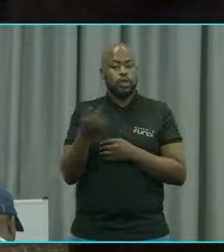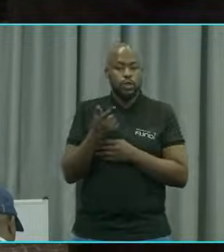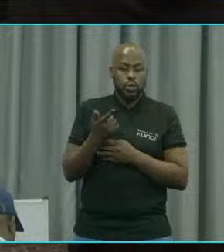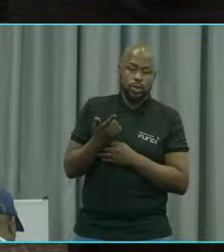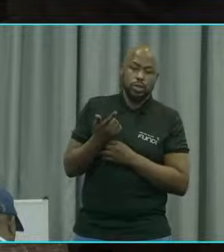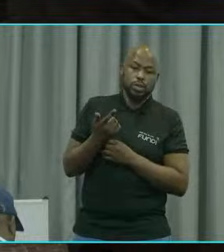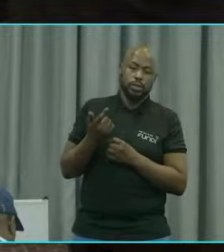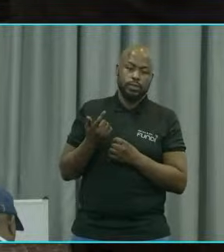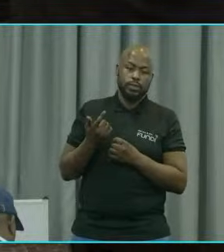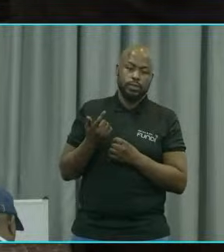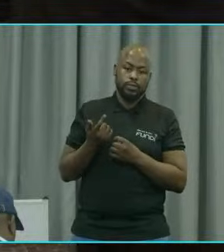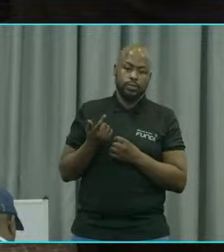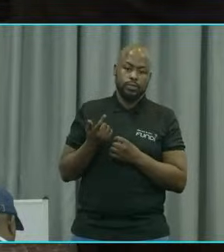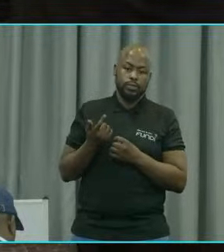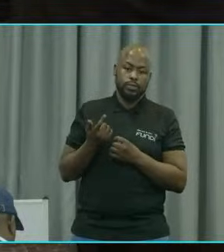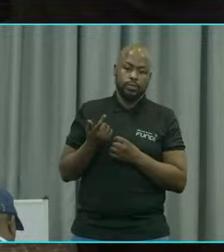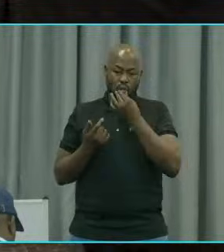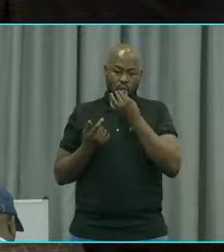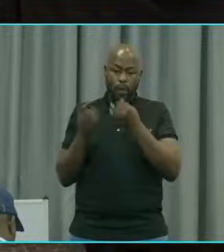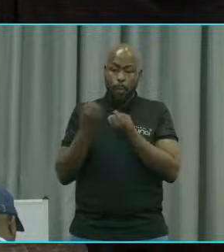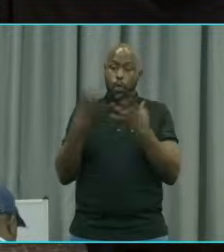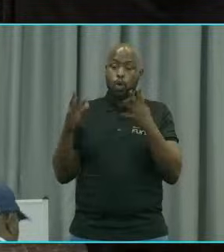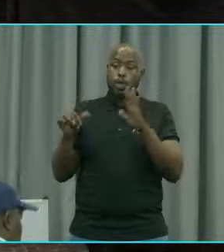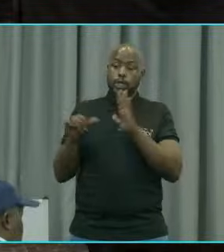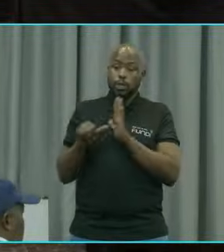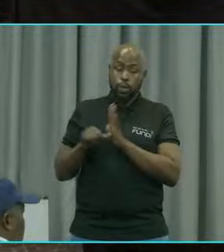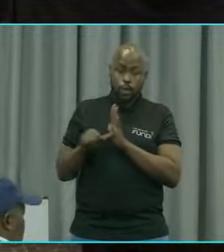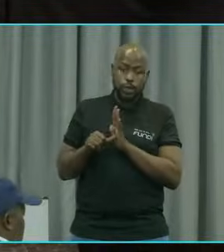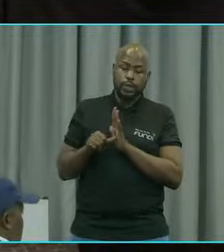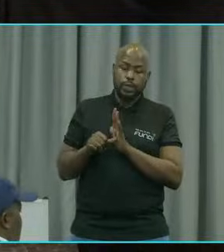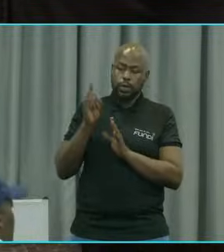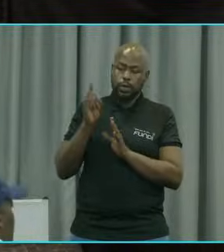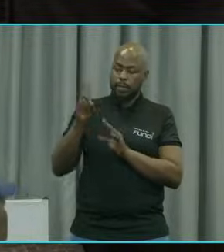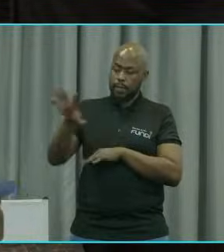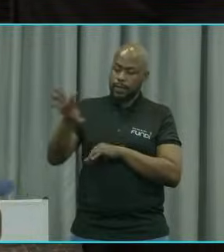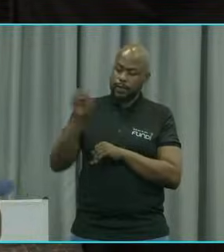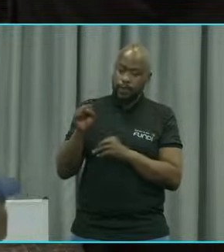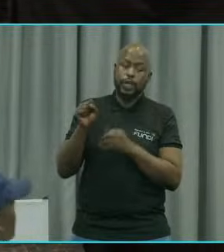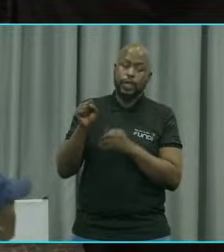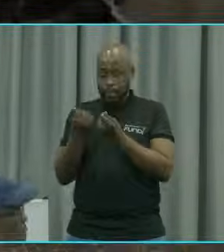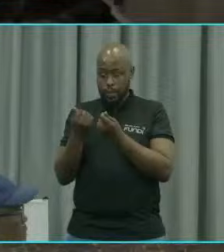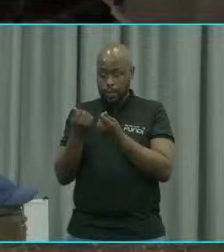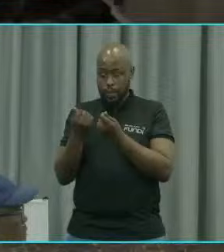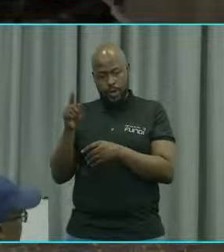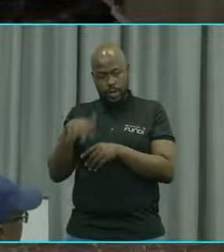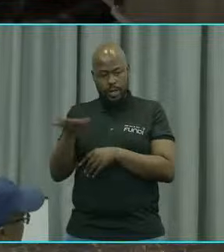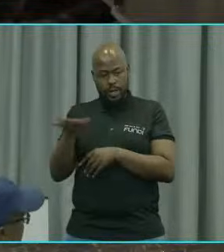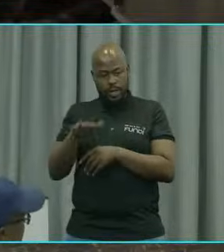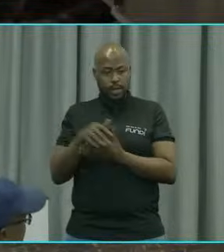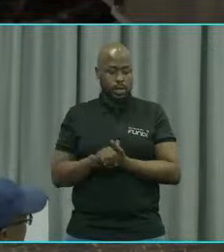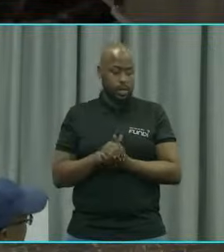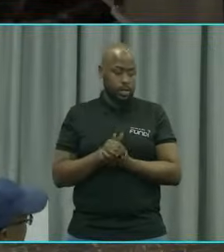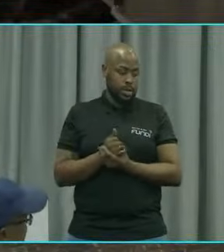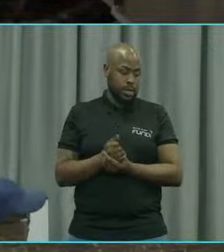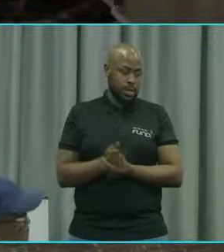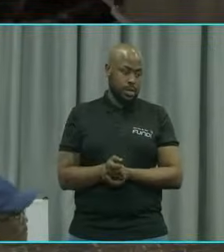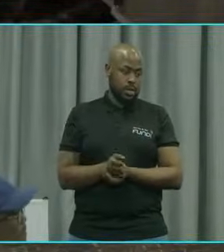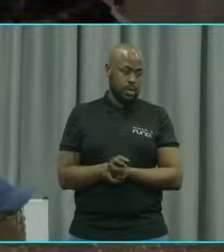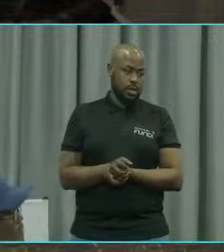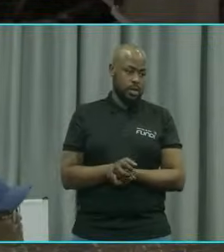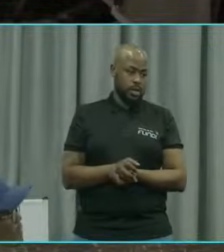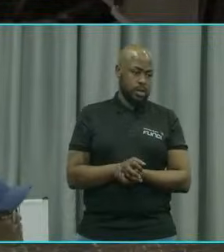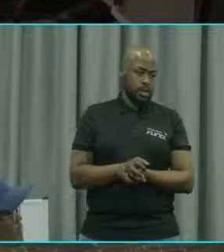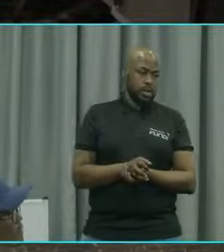regard. But most importantly, you must go fetch your money at the Treasury Department actually. I'm going to go over actually to the third actually